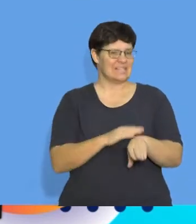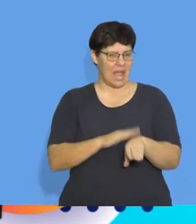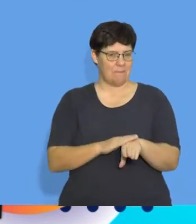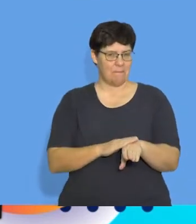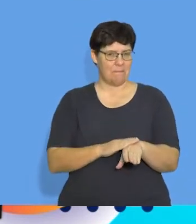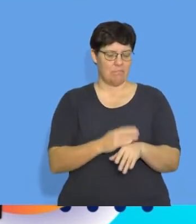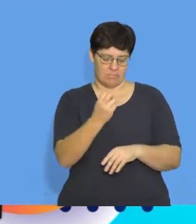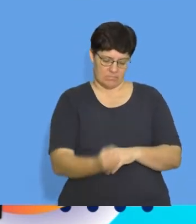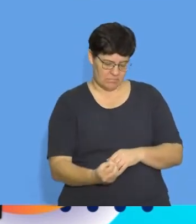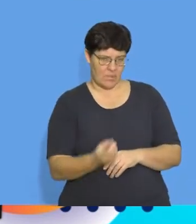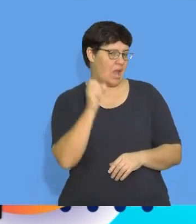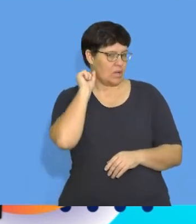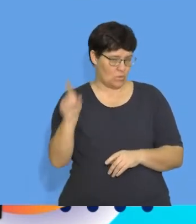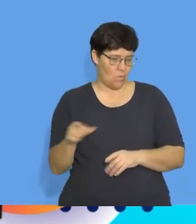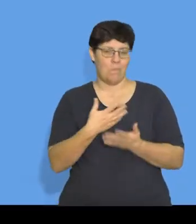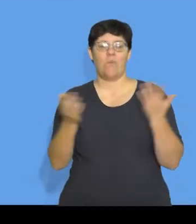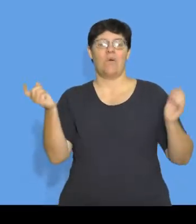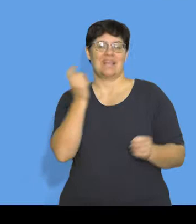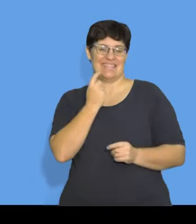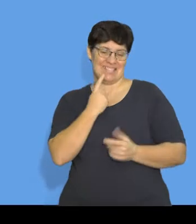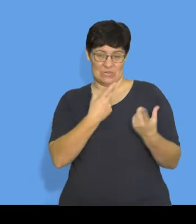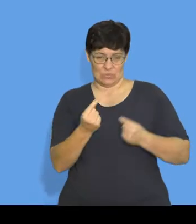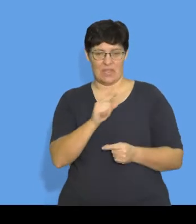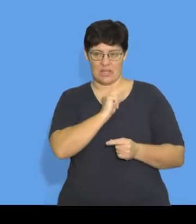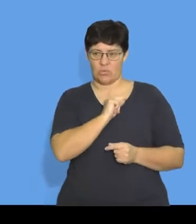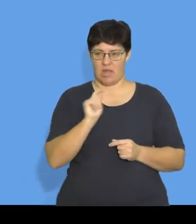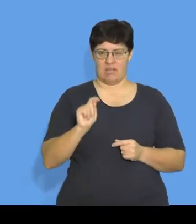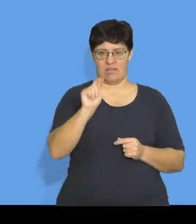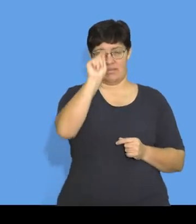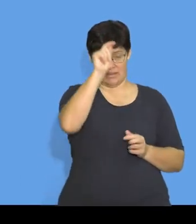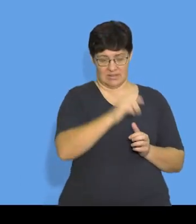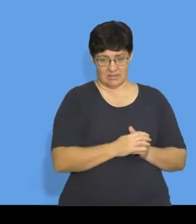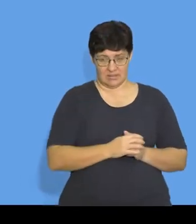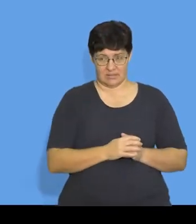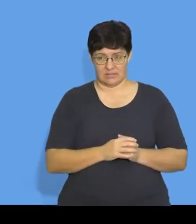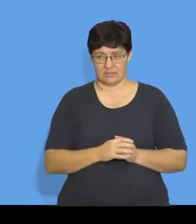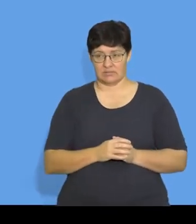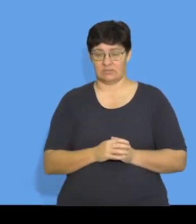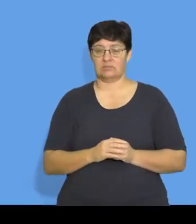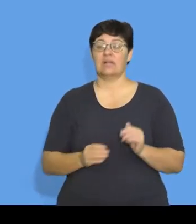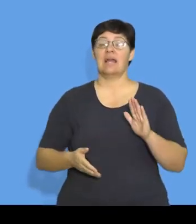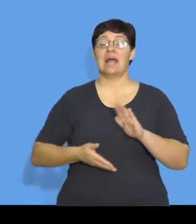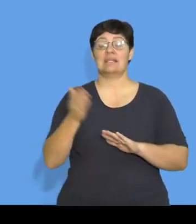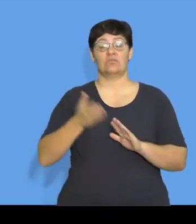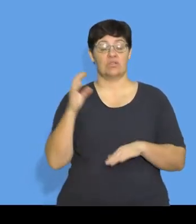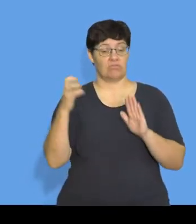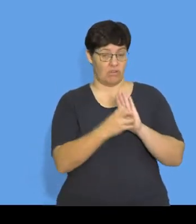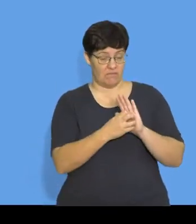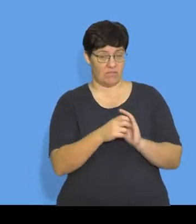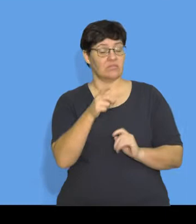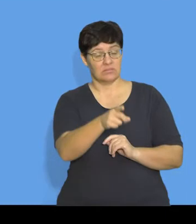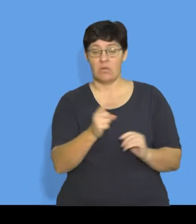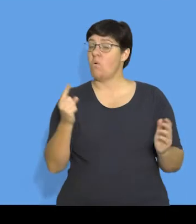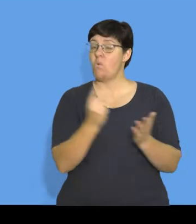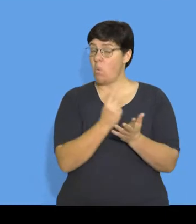ground, making our life easier, okay? And then your acceleration graph, and this is the one you always